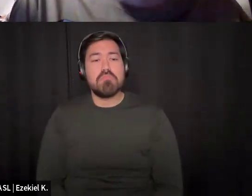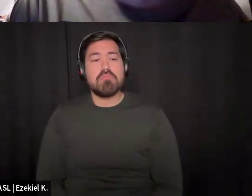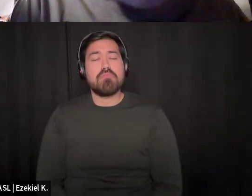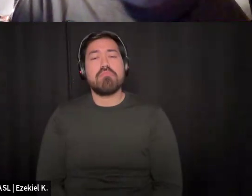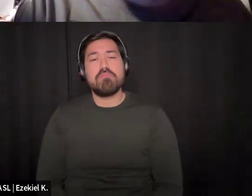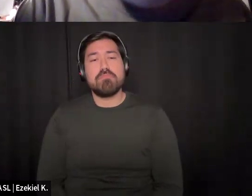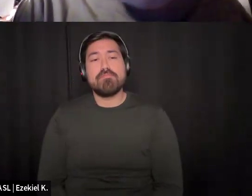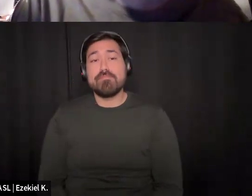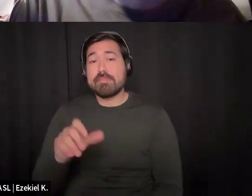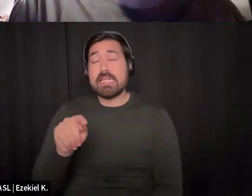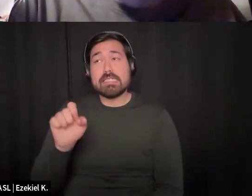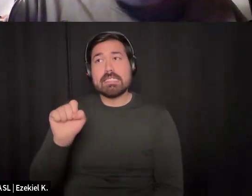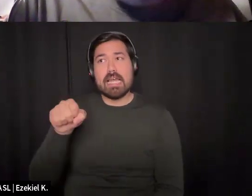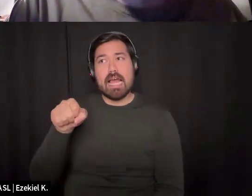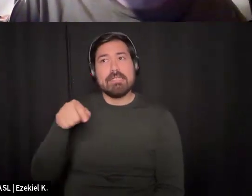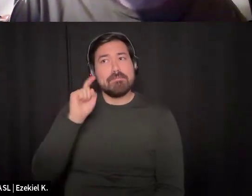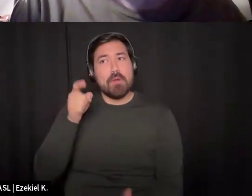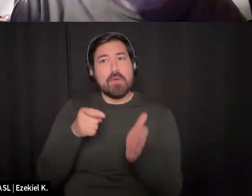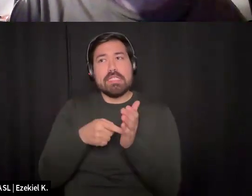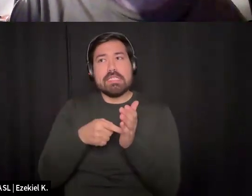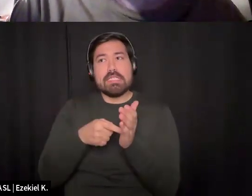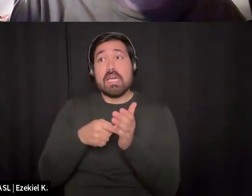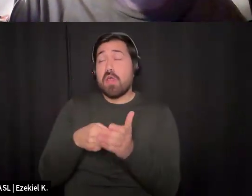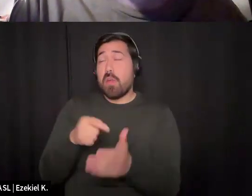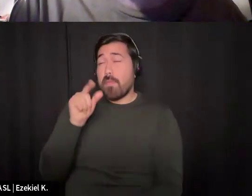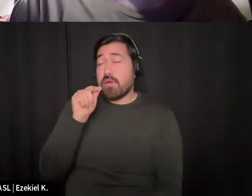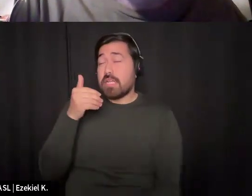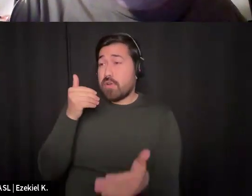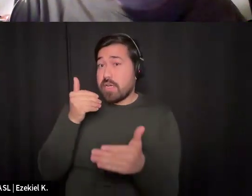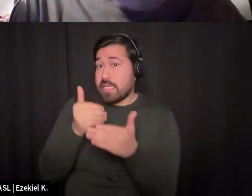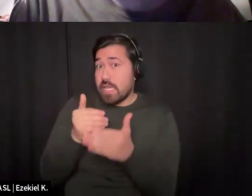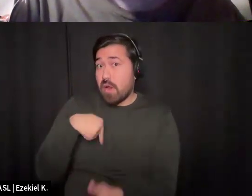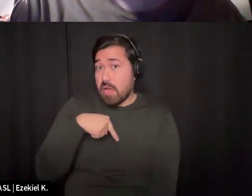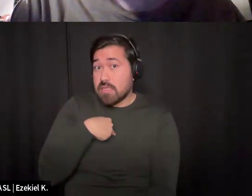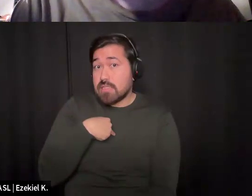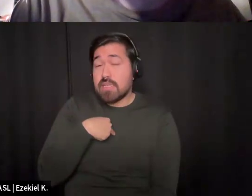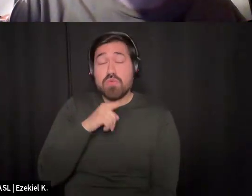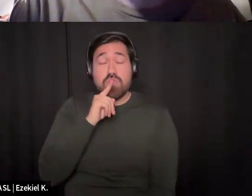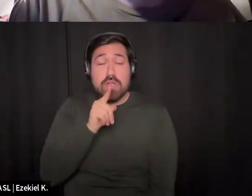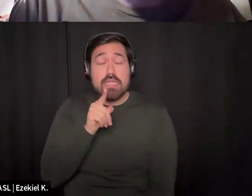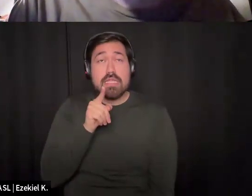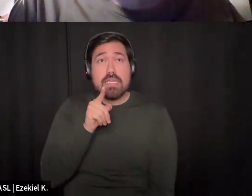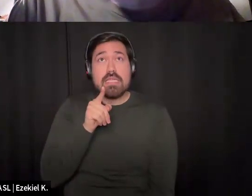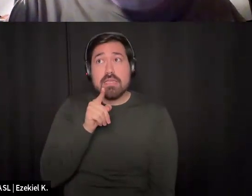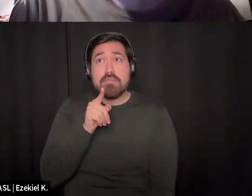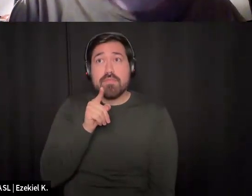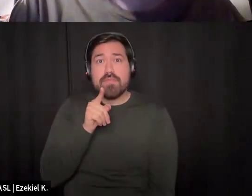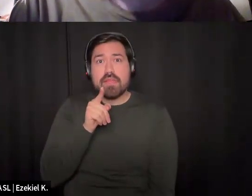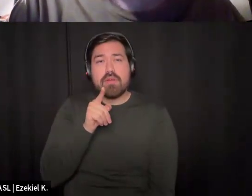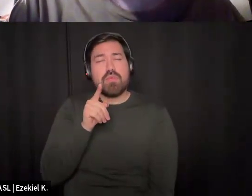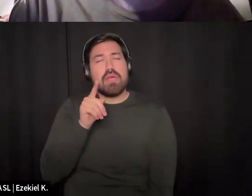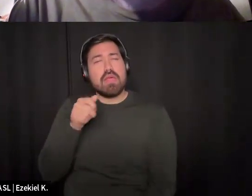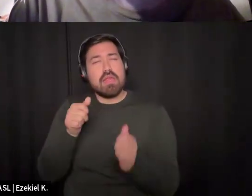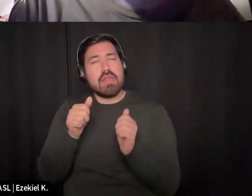Yeah. Noticing those birds that are near us and noticing them in really